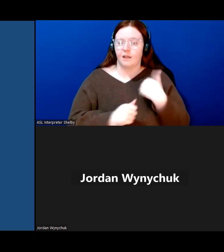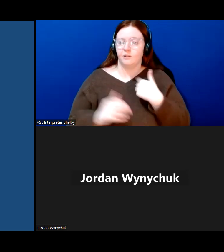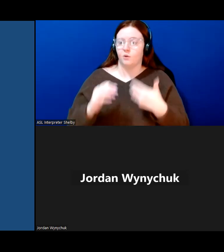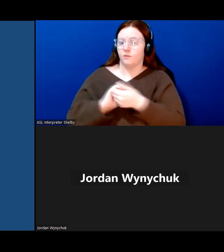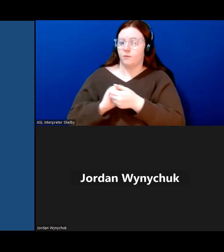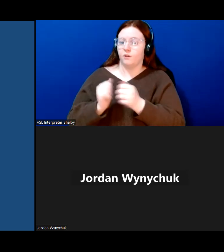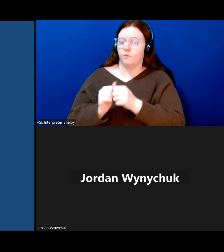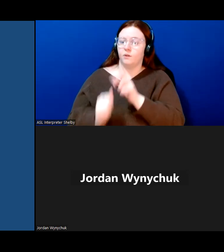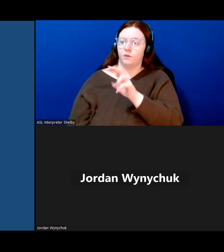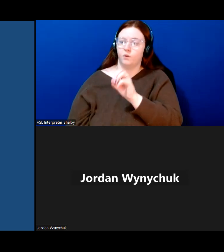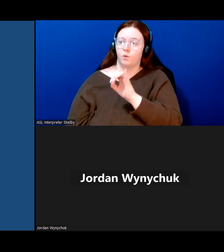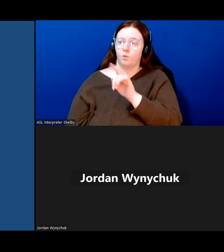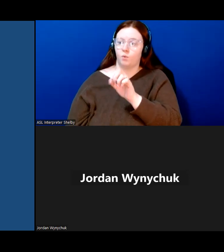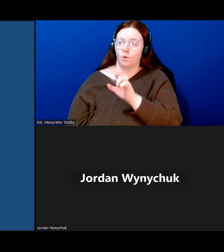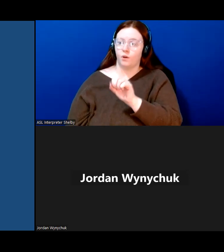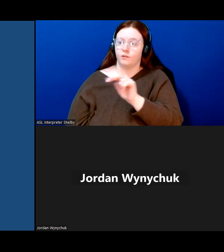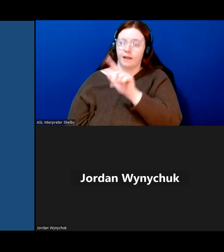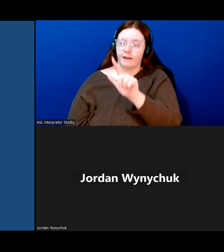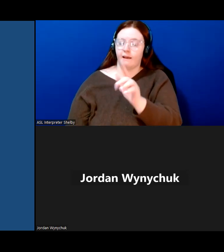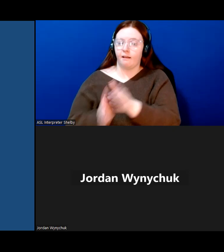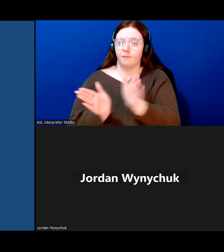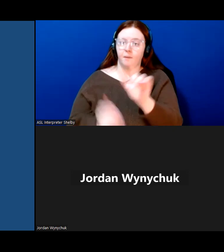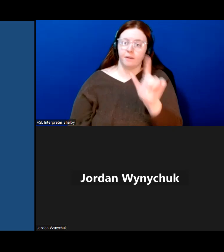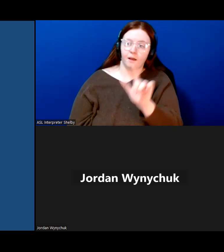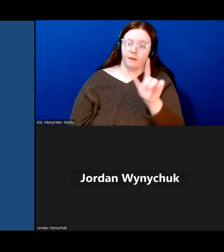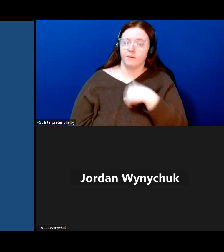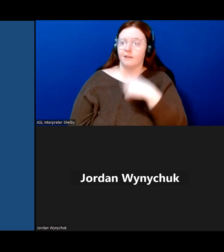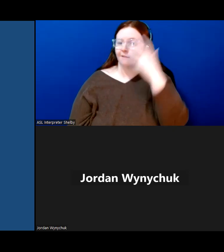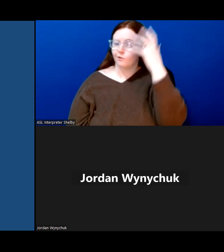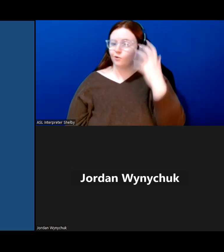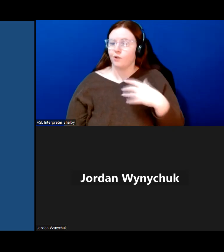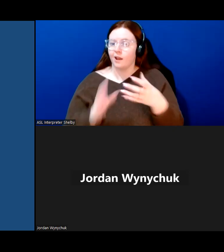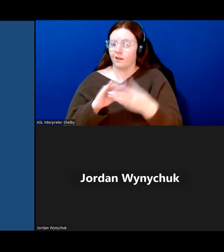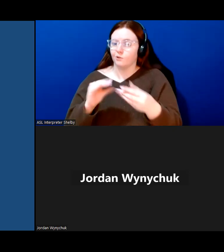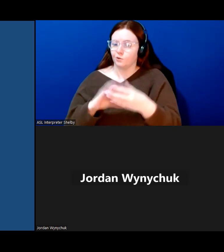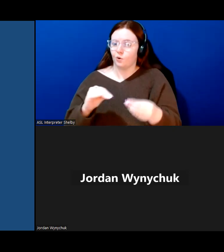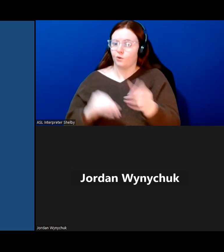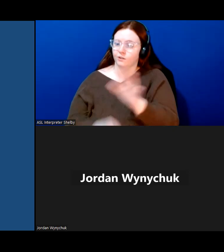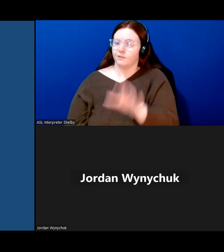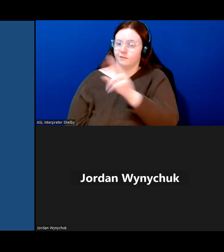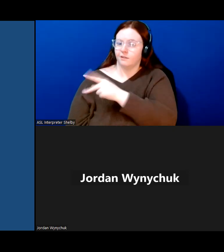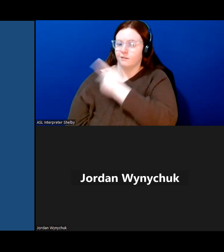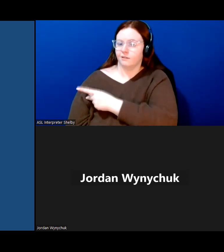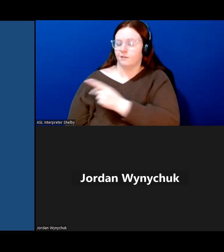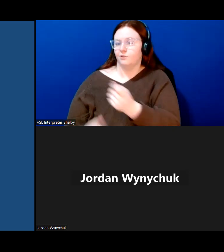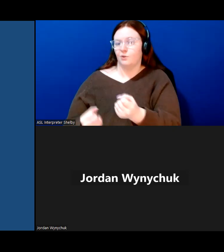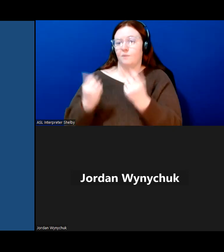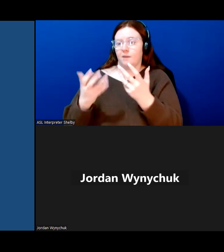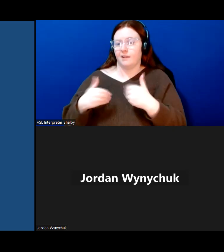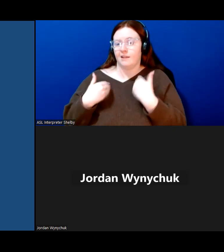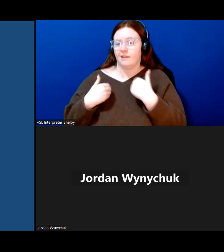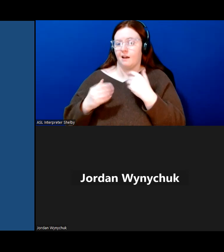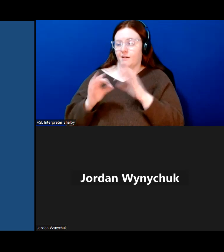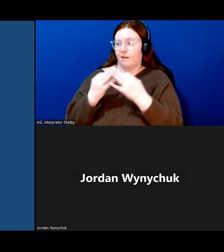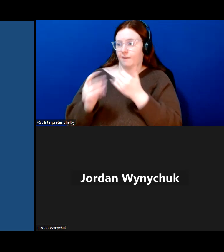Writers NL and NL Public Libraries to bring drag story times across the province. So a lot of young families have come out to that,